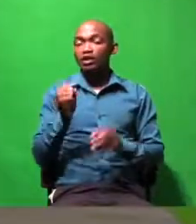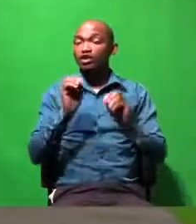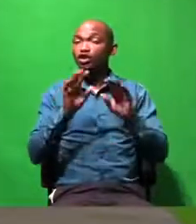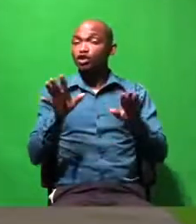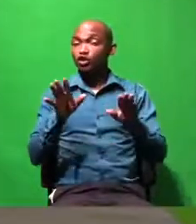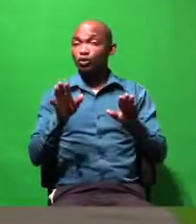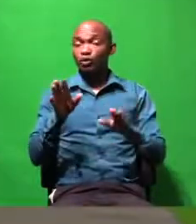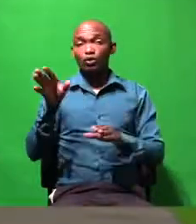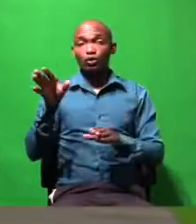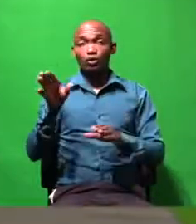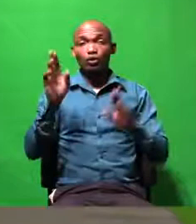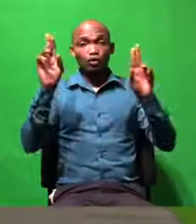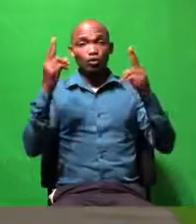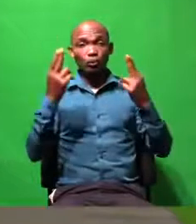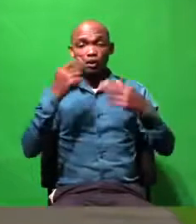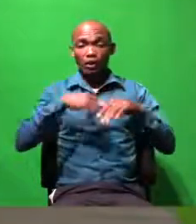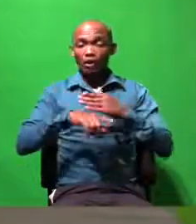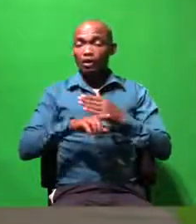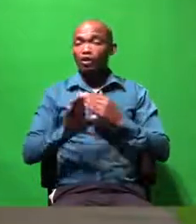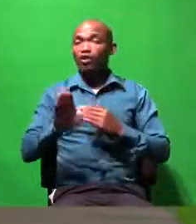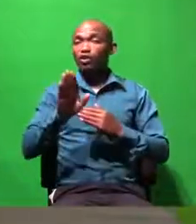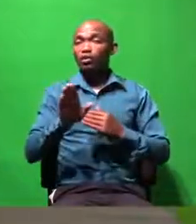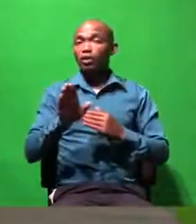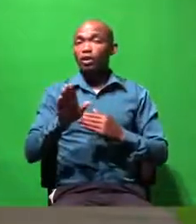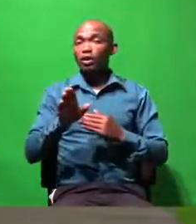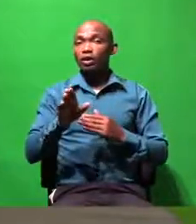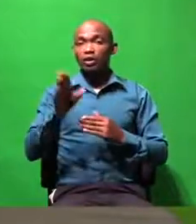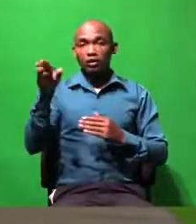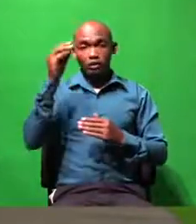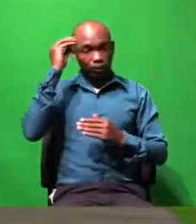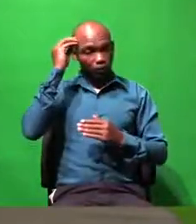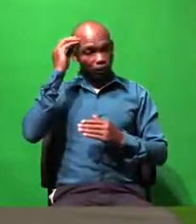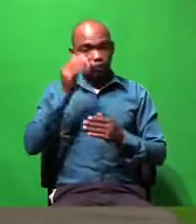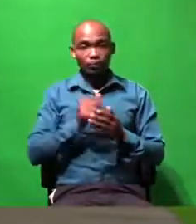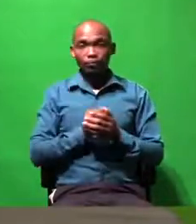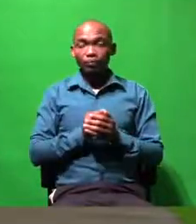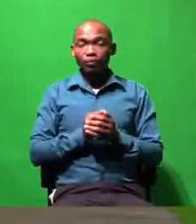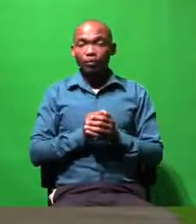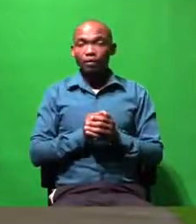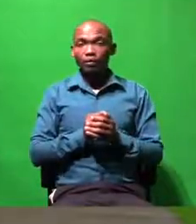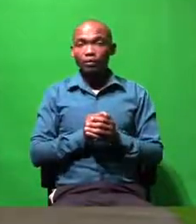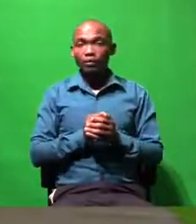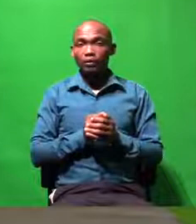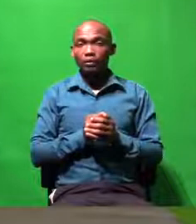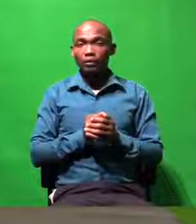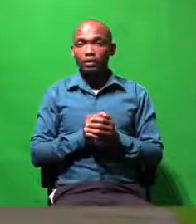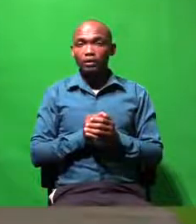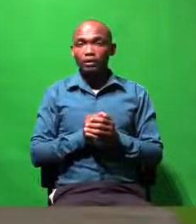our syllabus. So I will give a short history about this topic.